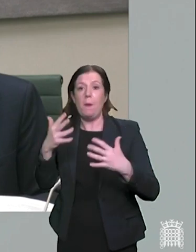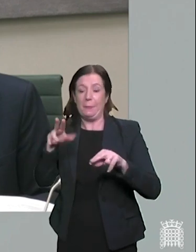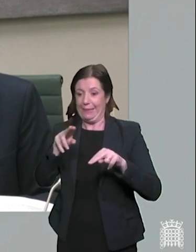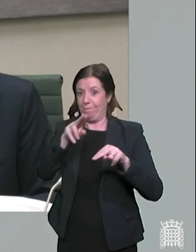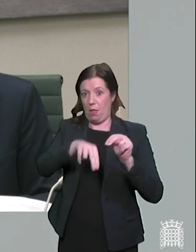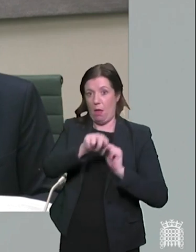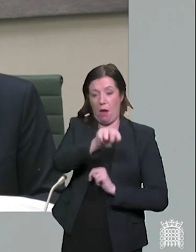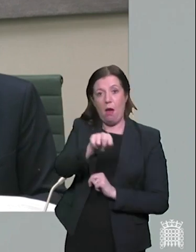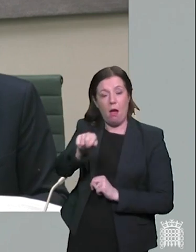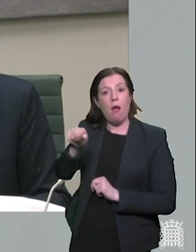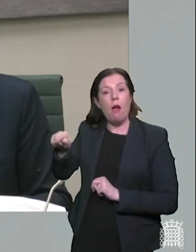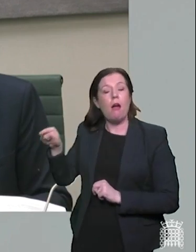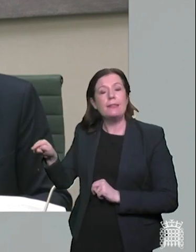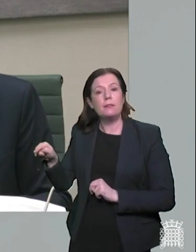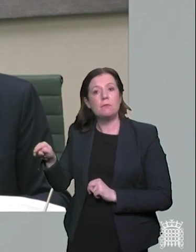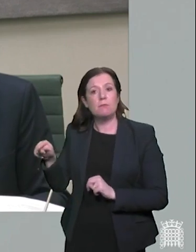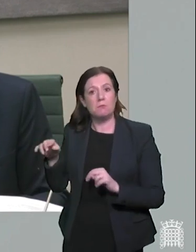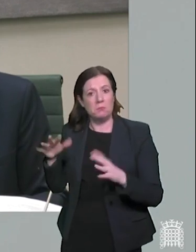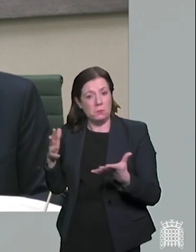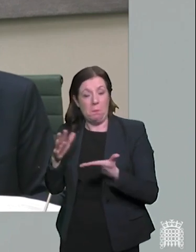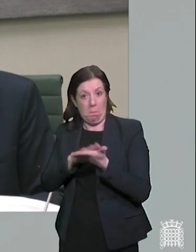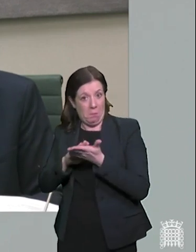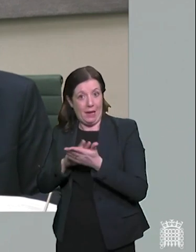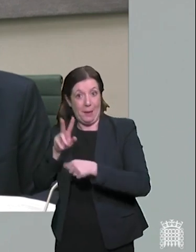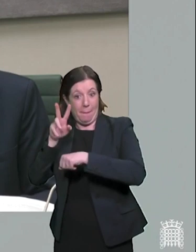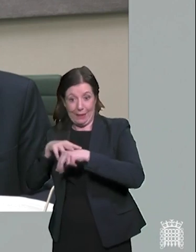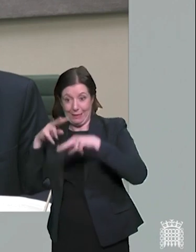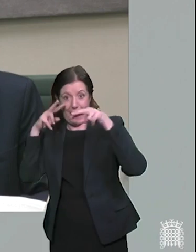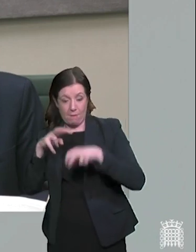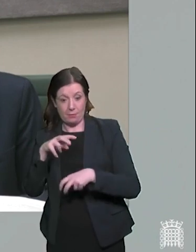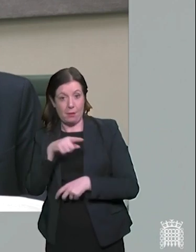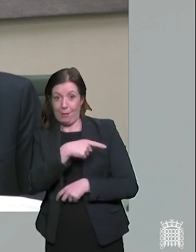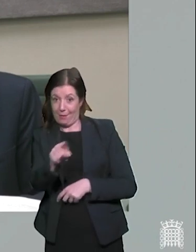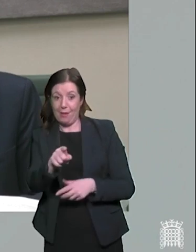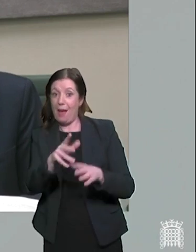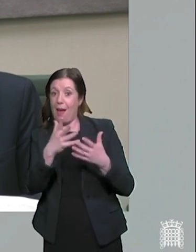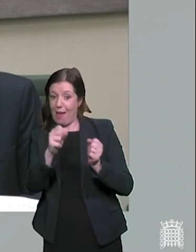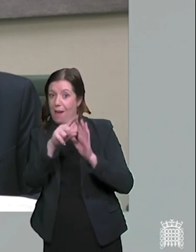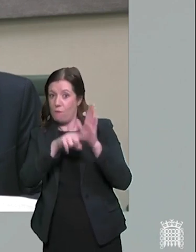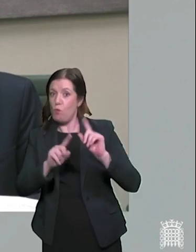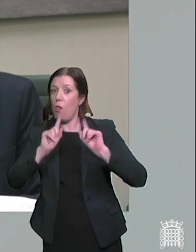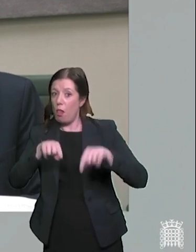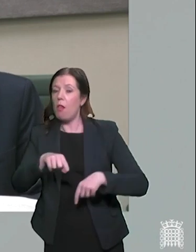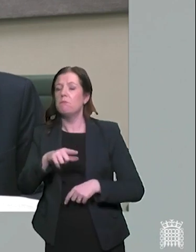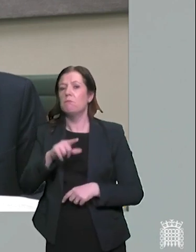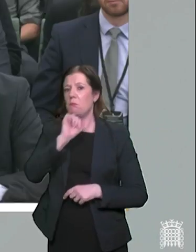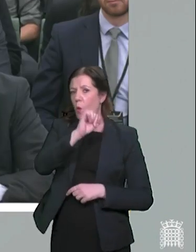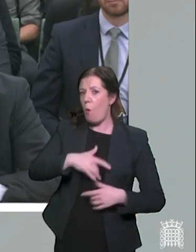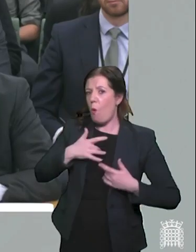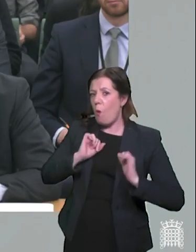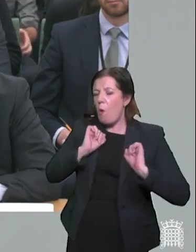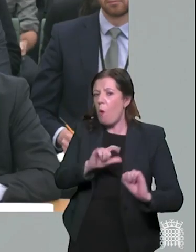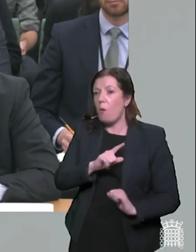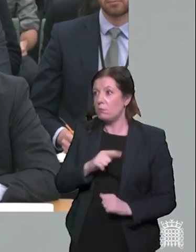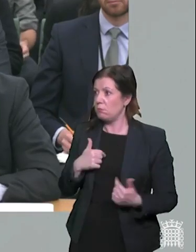notices. So in fact, the police have judged that it broke the rules. Why did you think it was within the rules? I thought it was